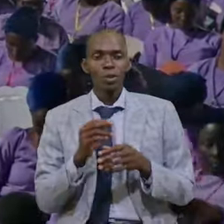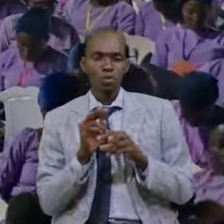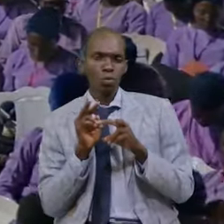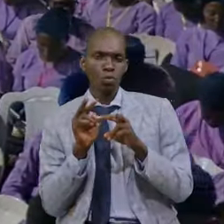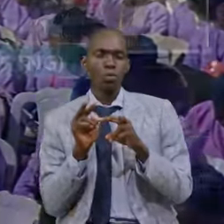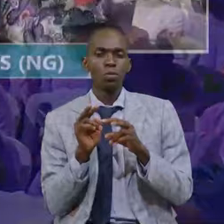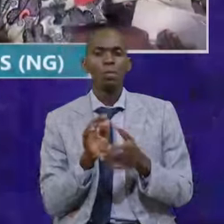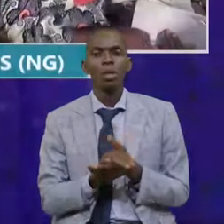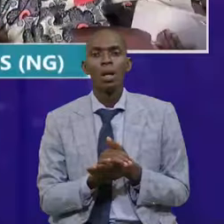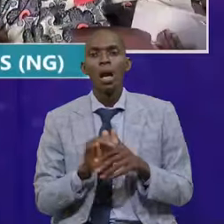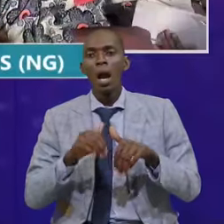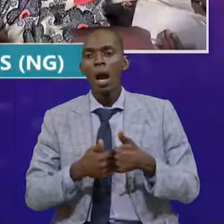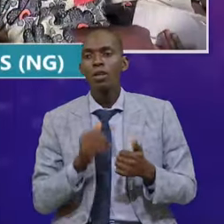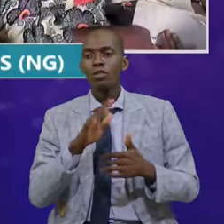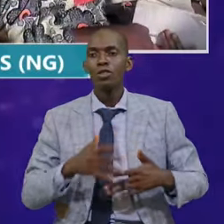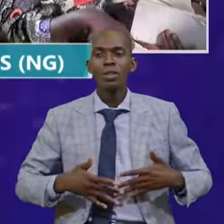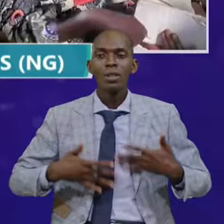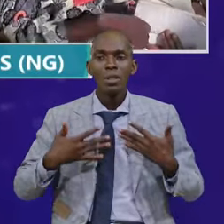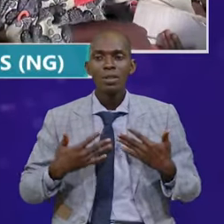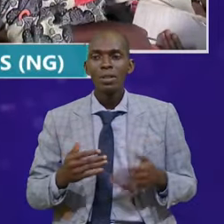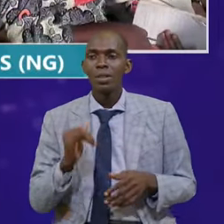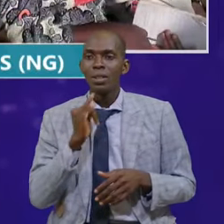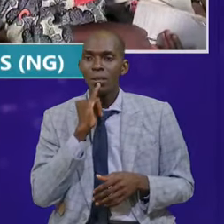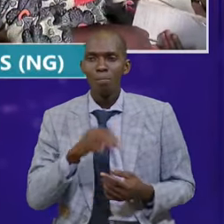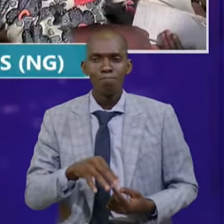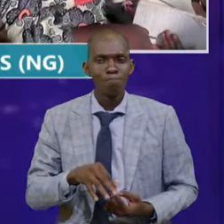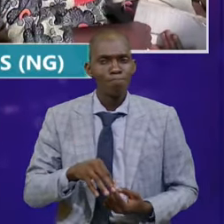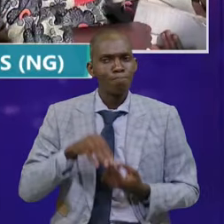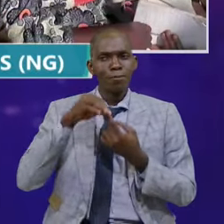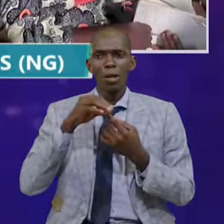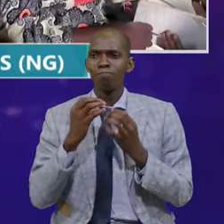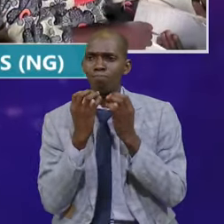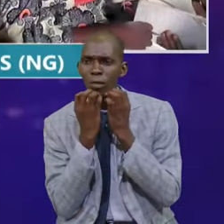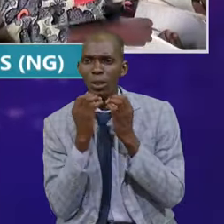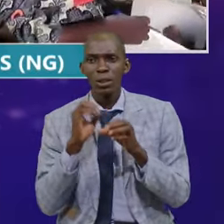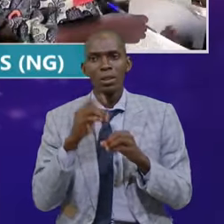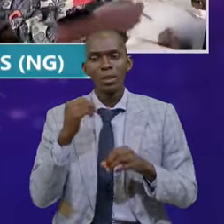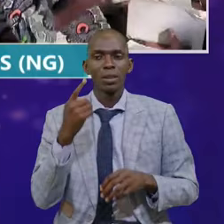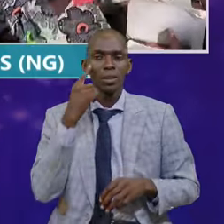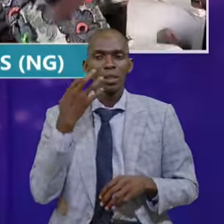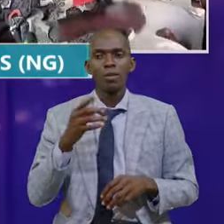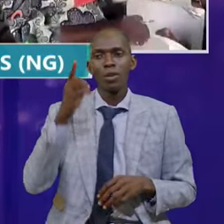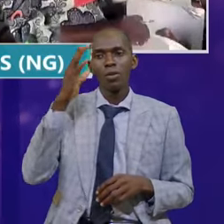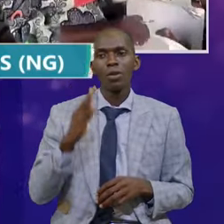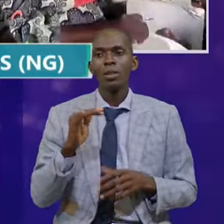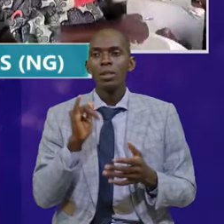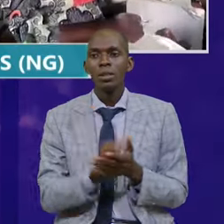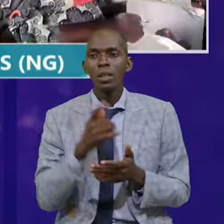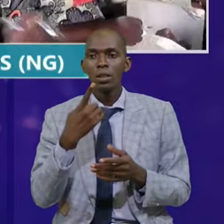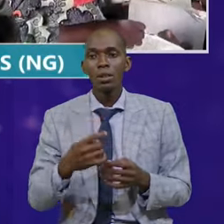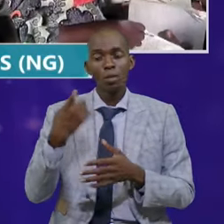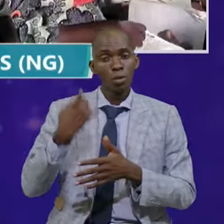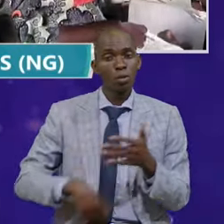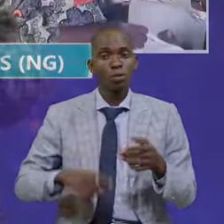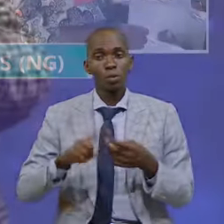how your life is precious in the sight of God. That the price to pay